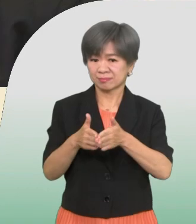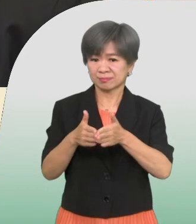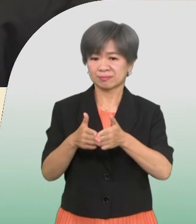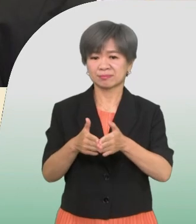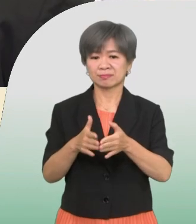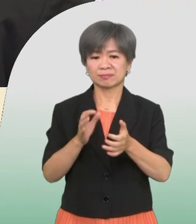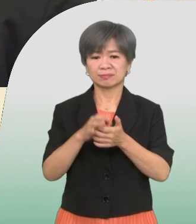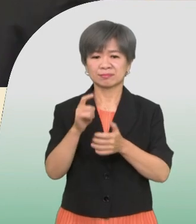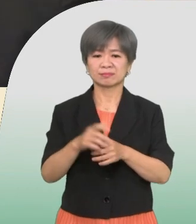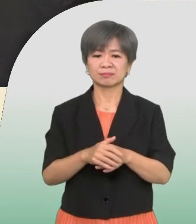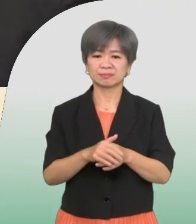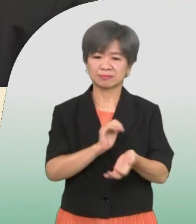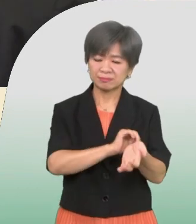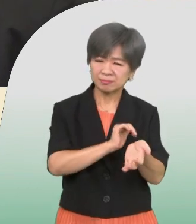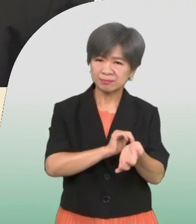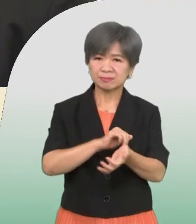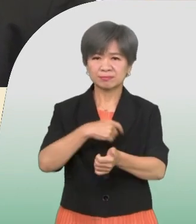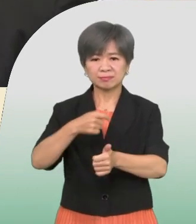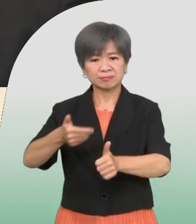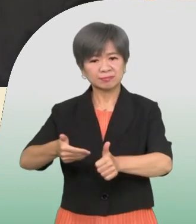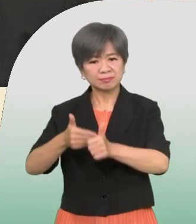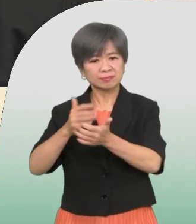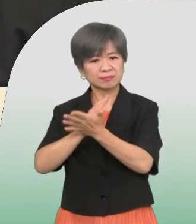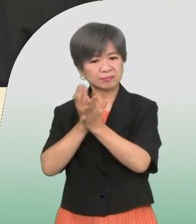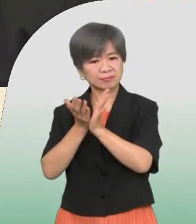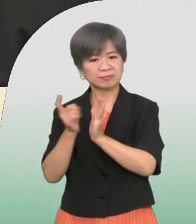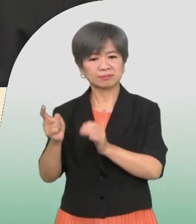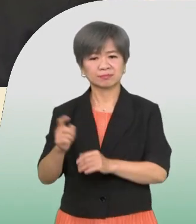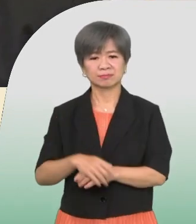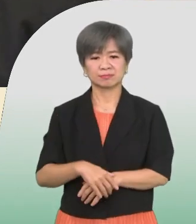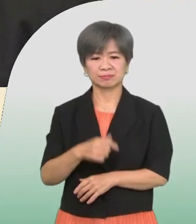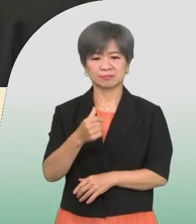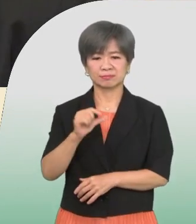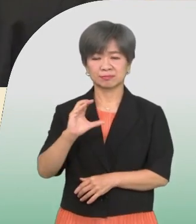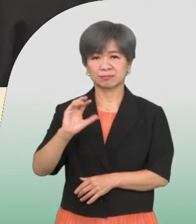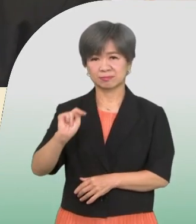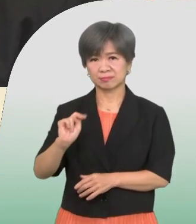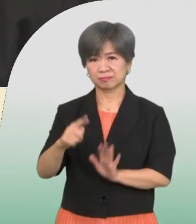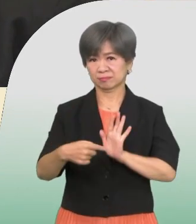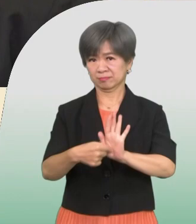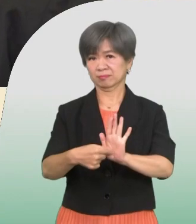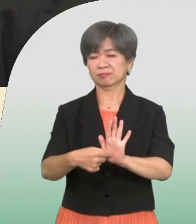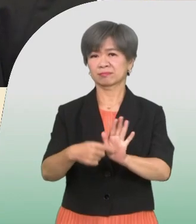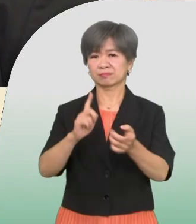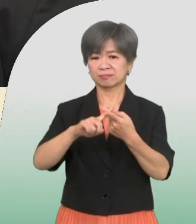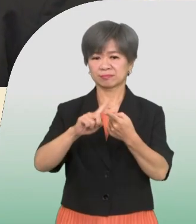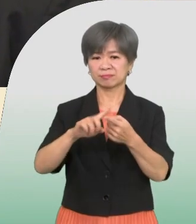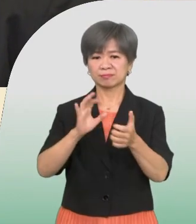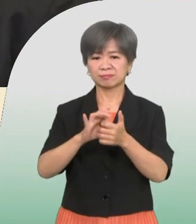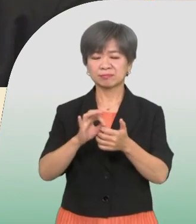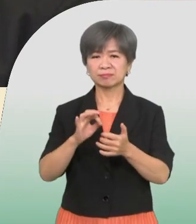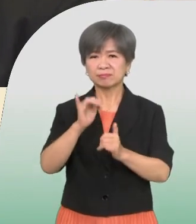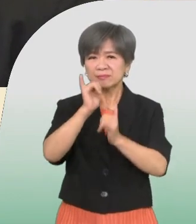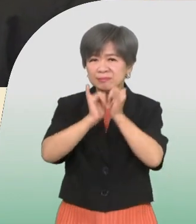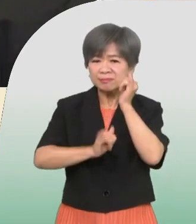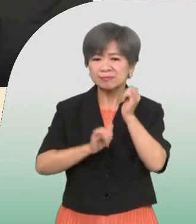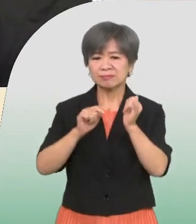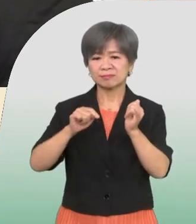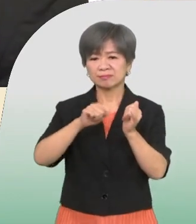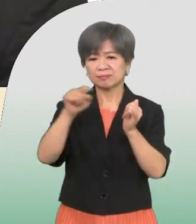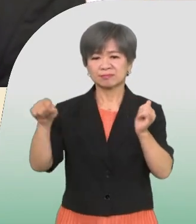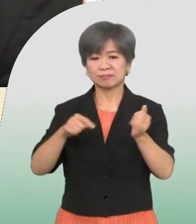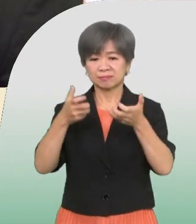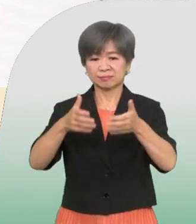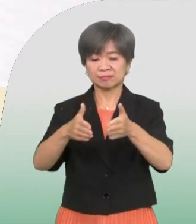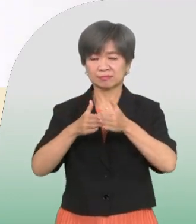working in education. So GCN really provides that opportunity to bring that forward.It's also a really important archive of